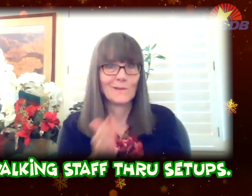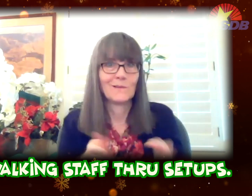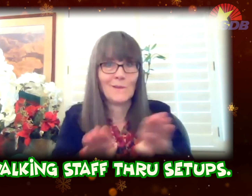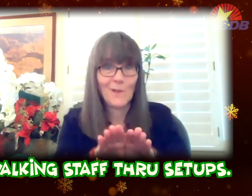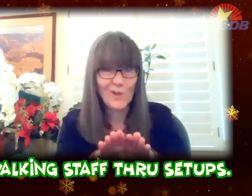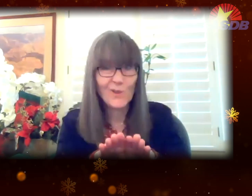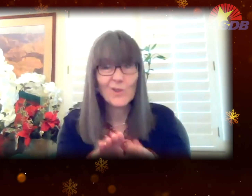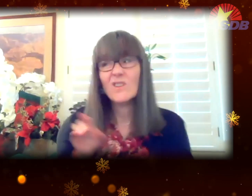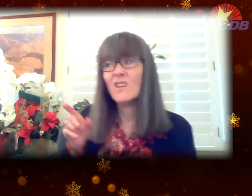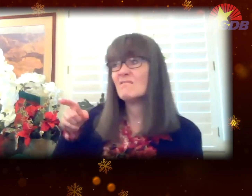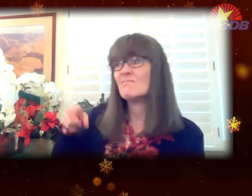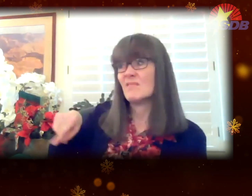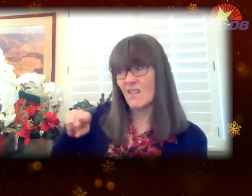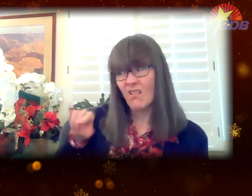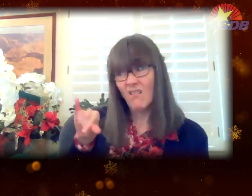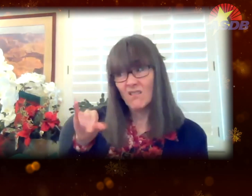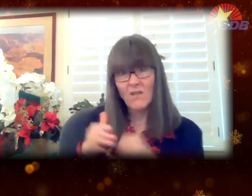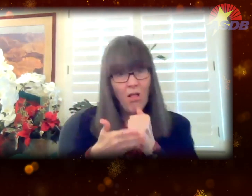through setups.